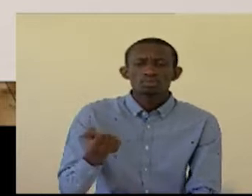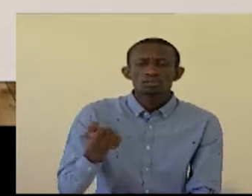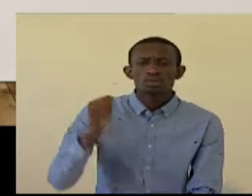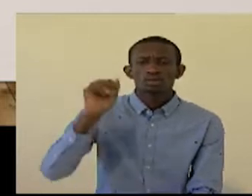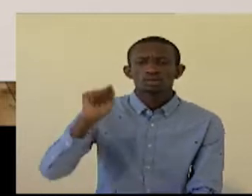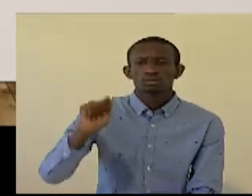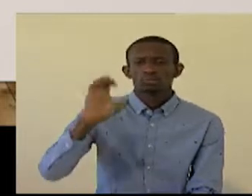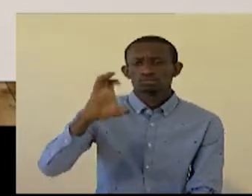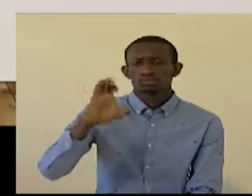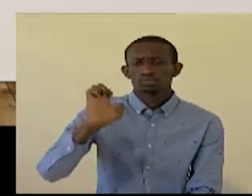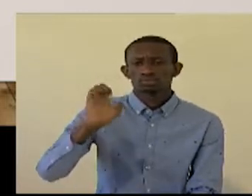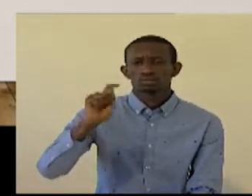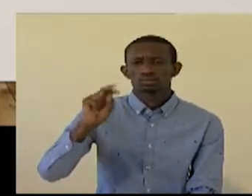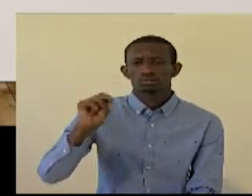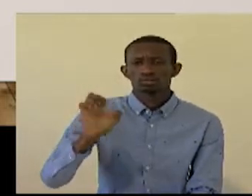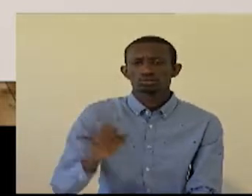is